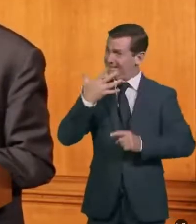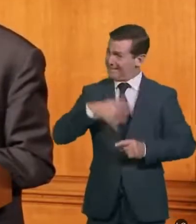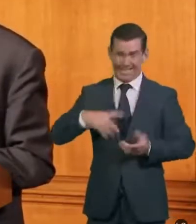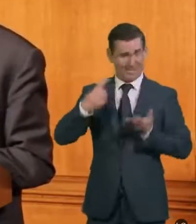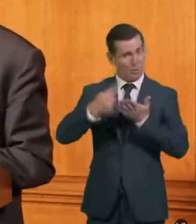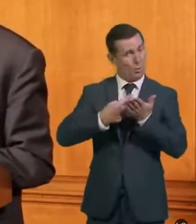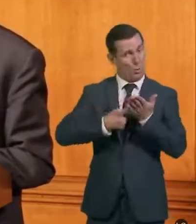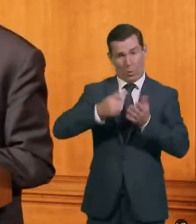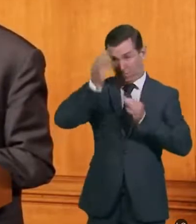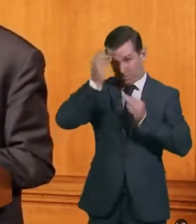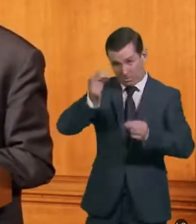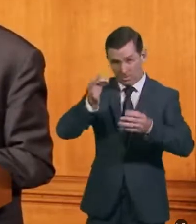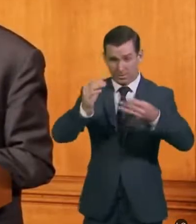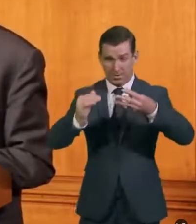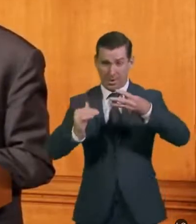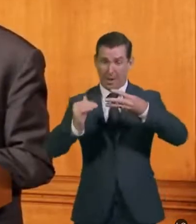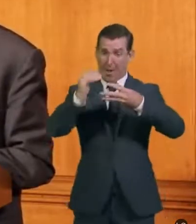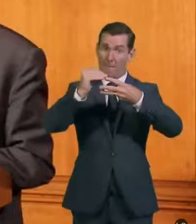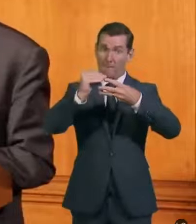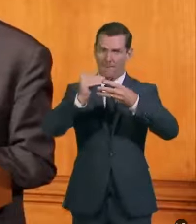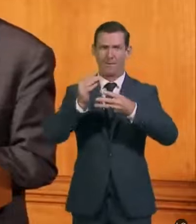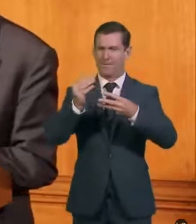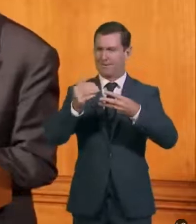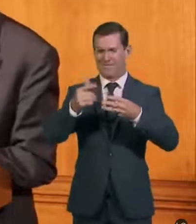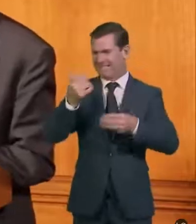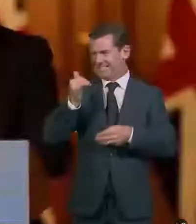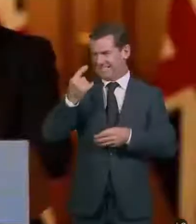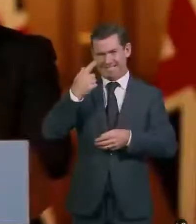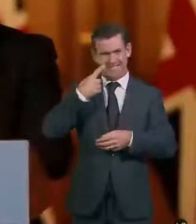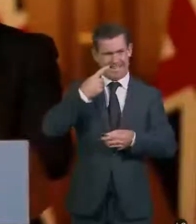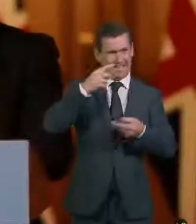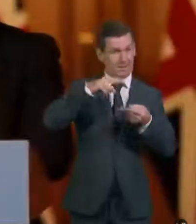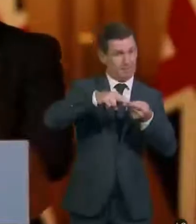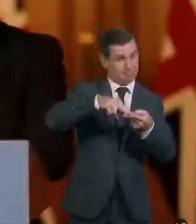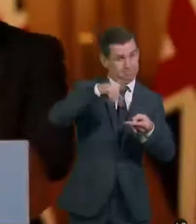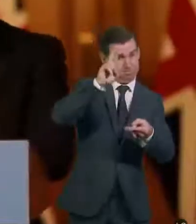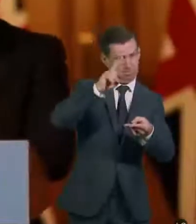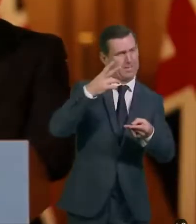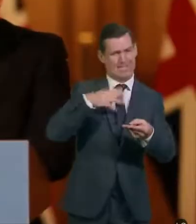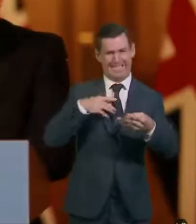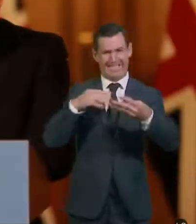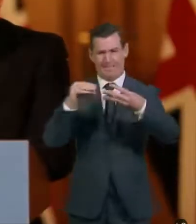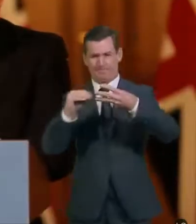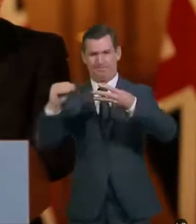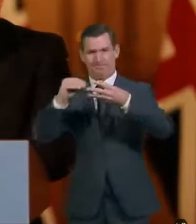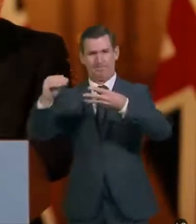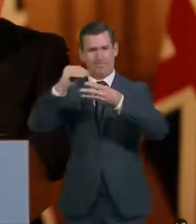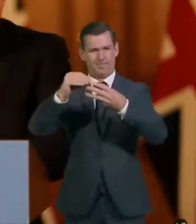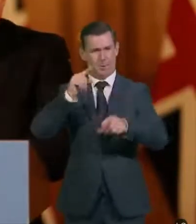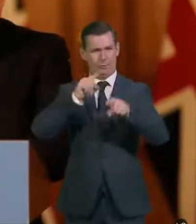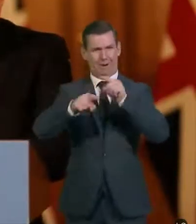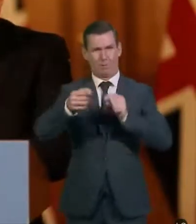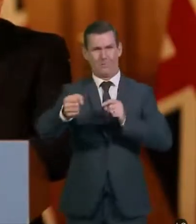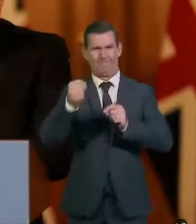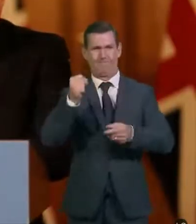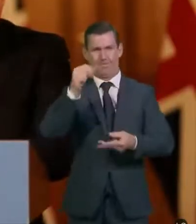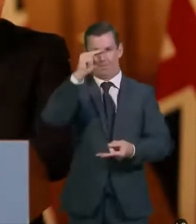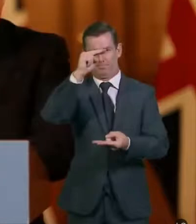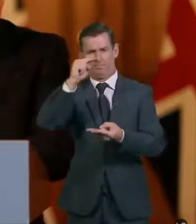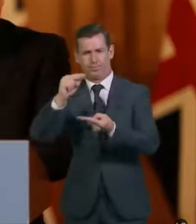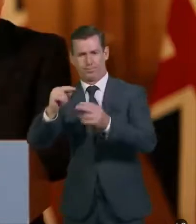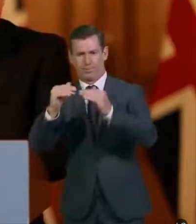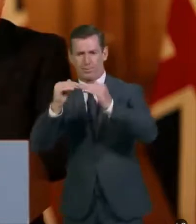the action needs to be in order to get the R below 1. Thanks very much, Patrick. Let's go